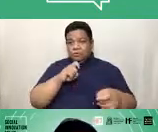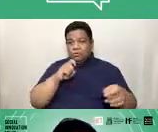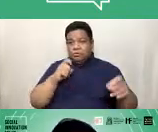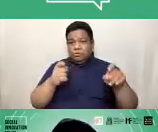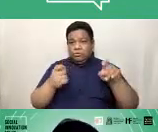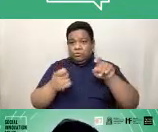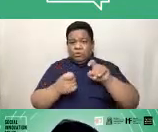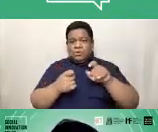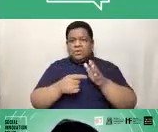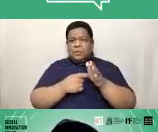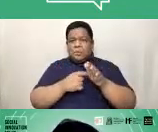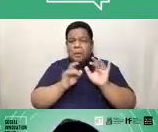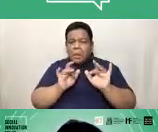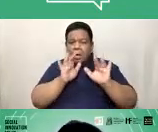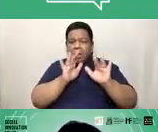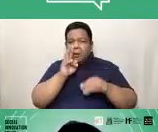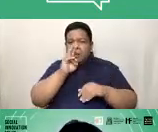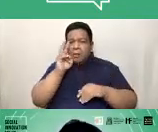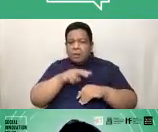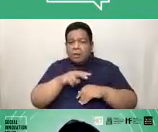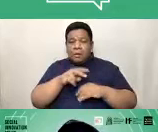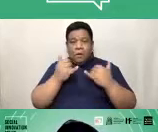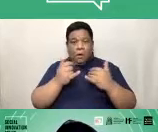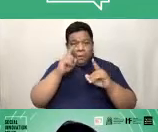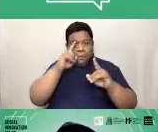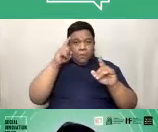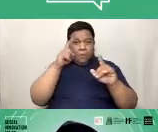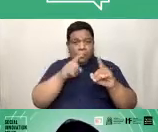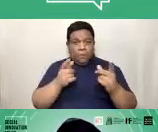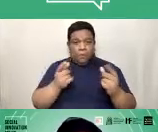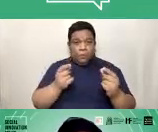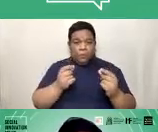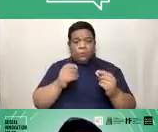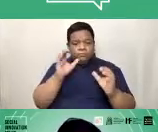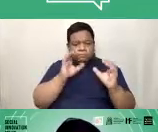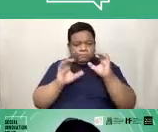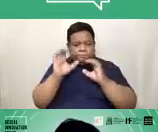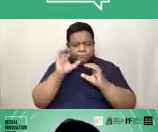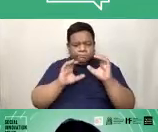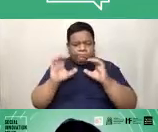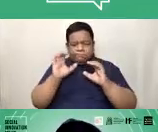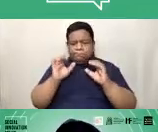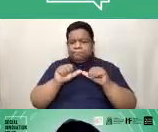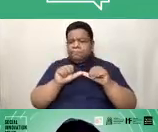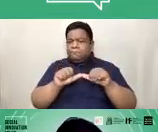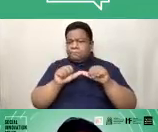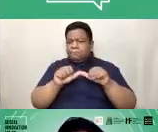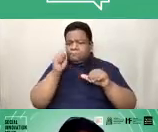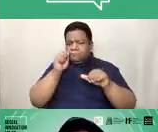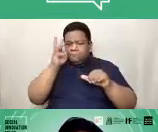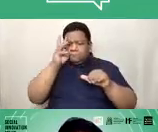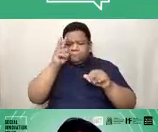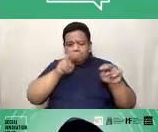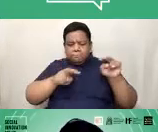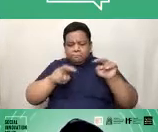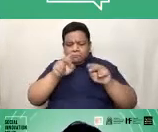very subtle and it's hard to see. So our goal right now is to look and consciously examine that